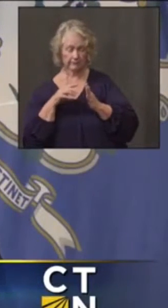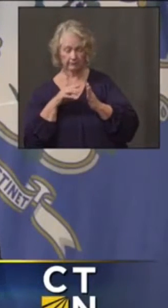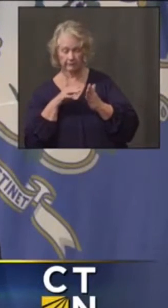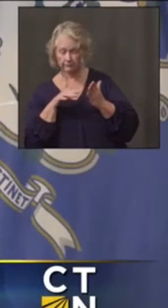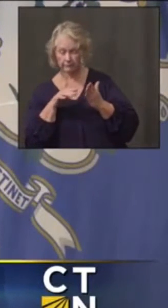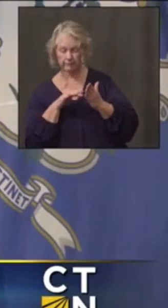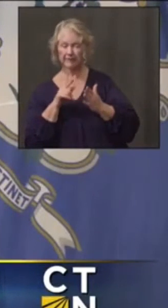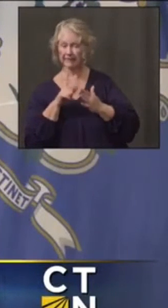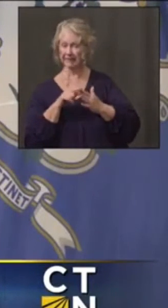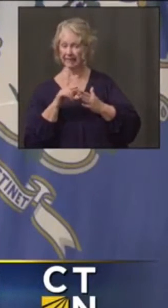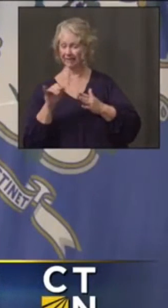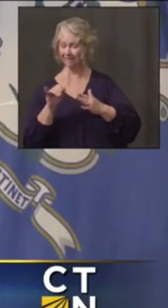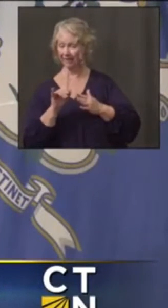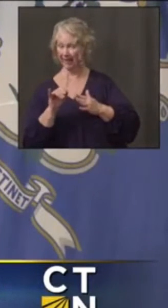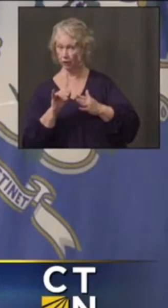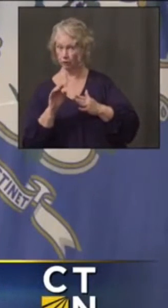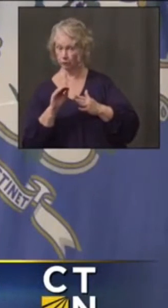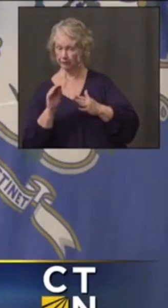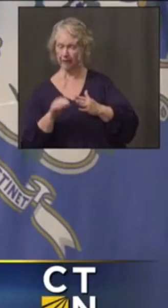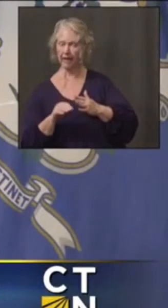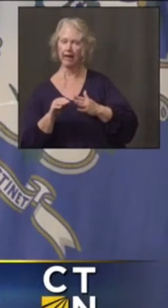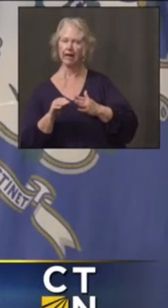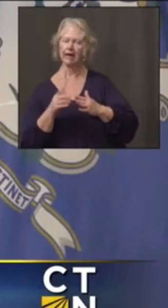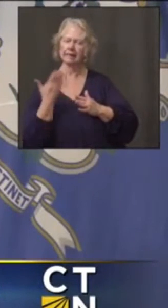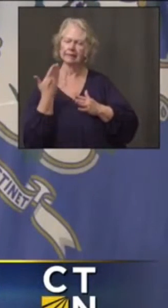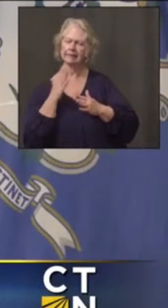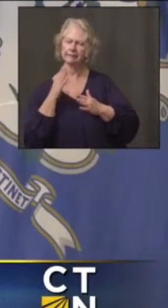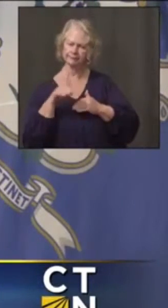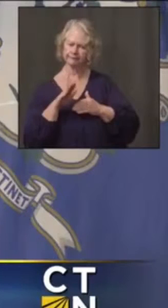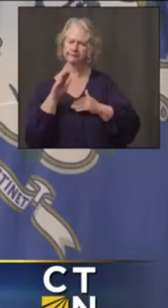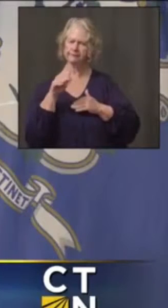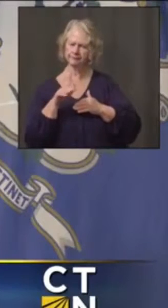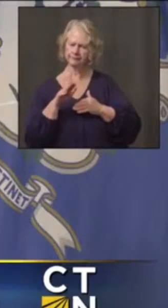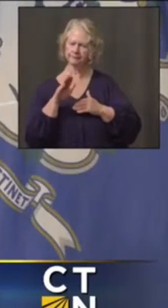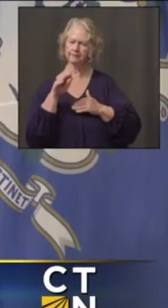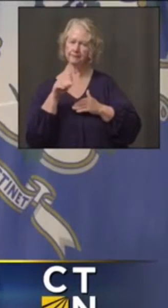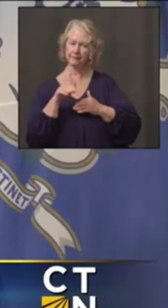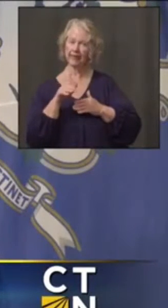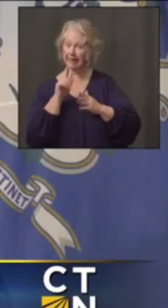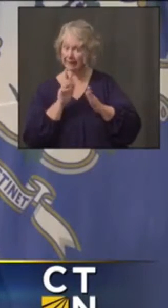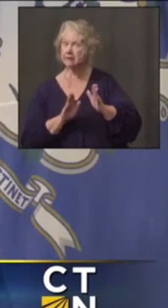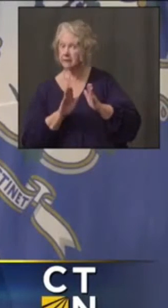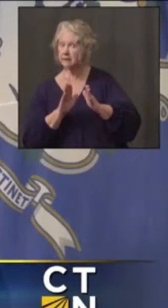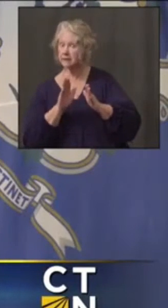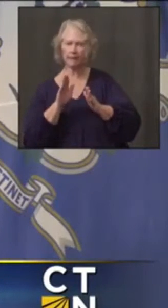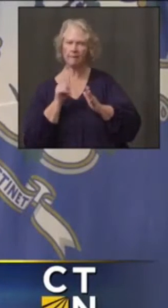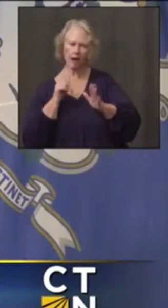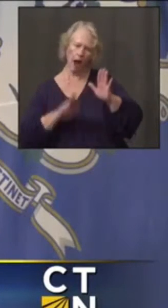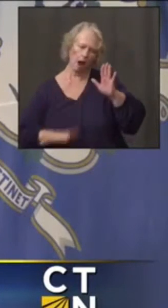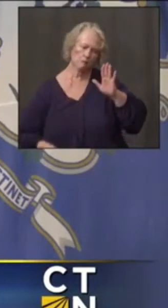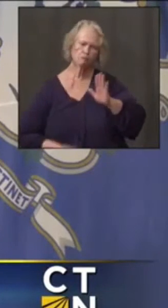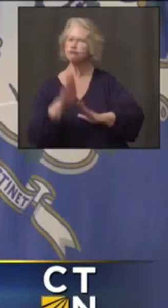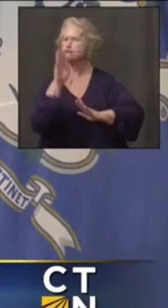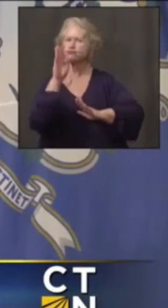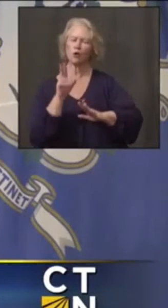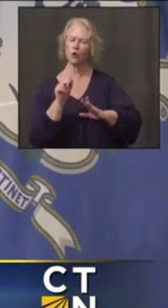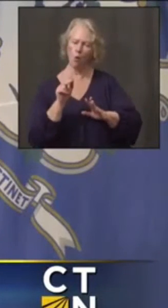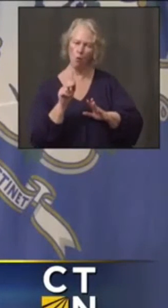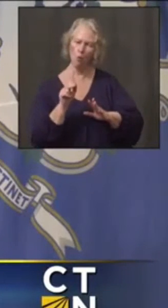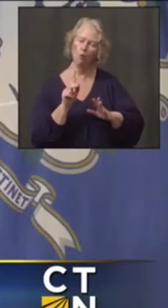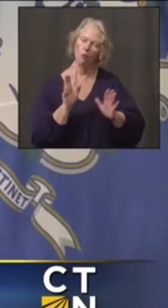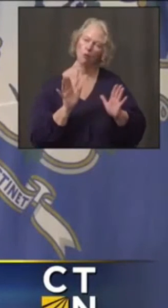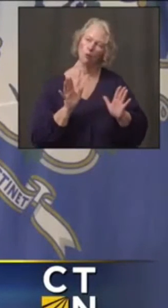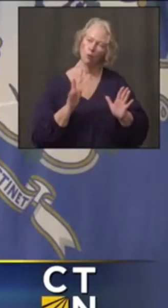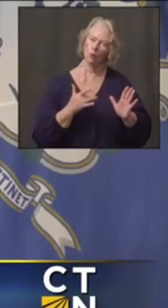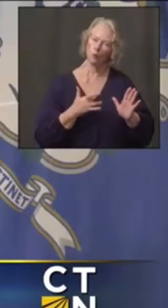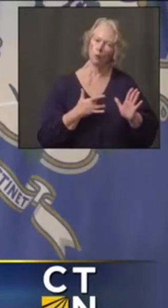is, it's bouncing around and it's going up, but it's not going up like a hockey stick. And I think I take that as